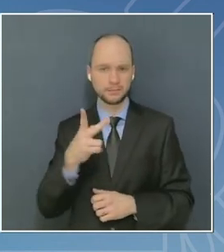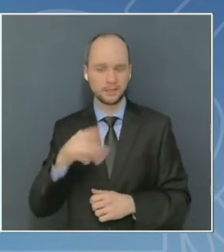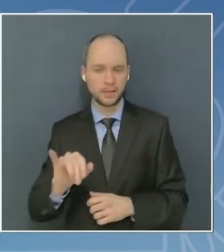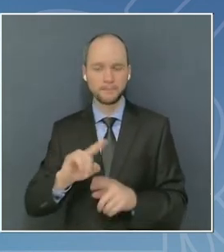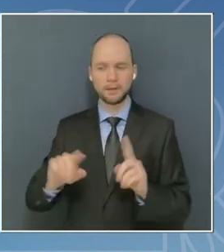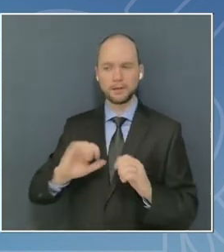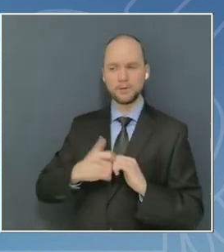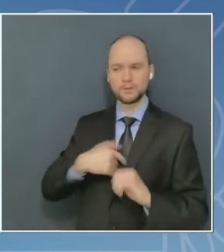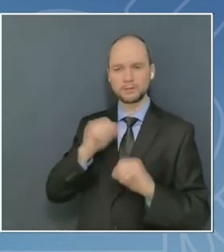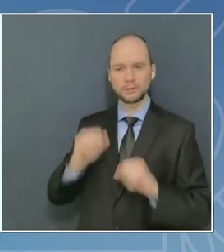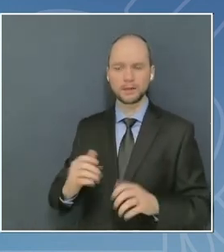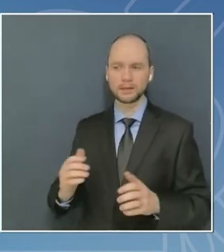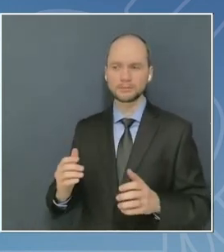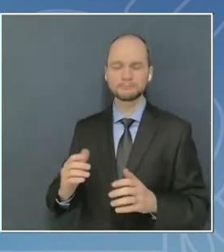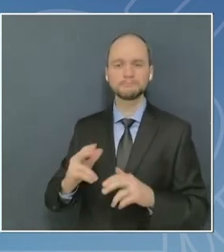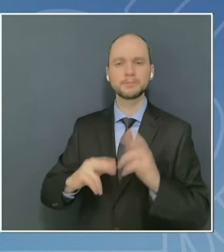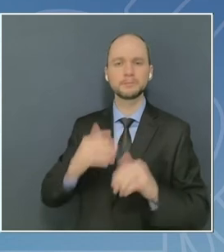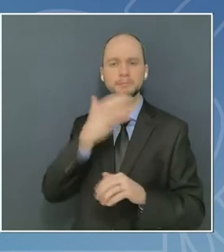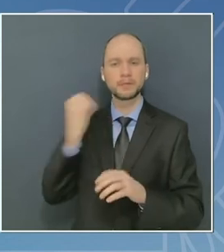let me ask you first.